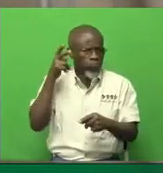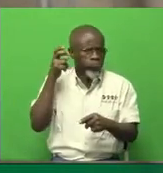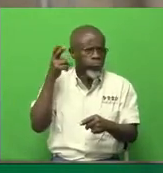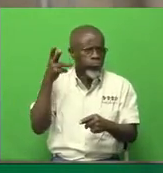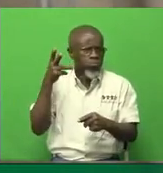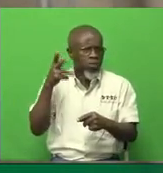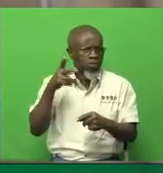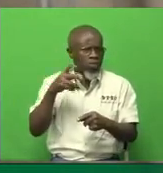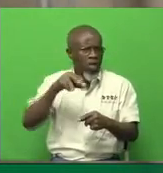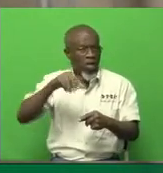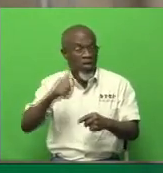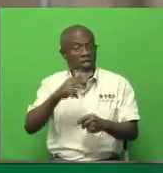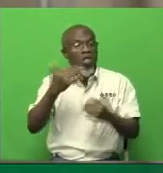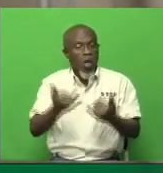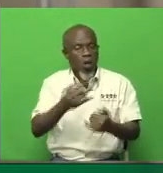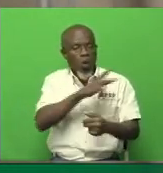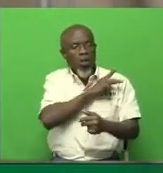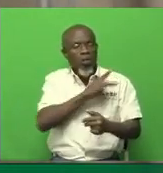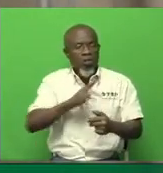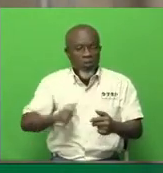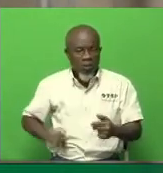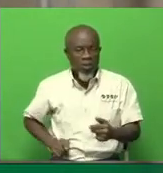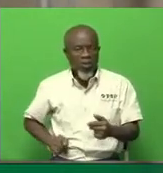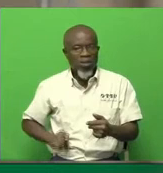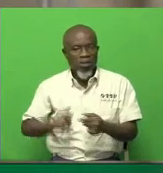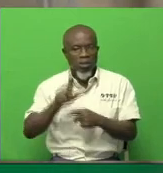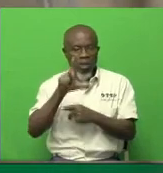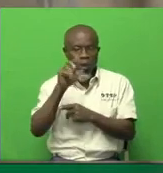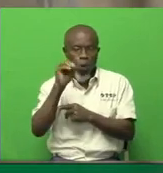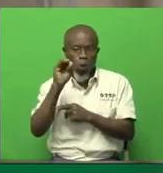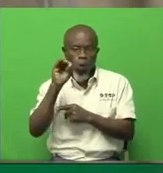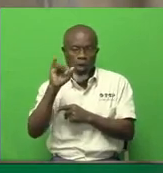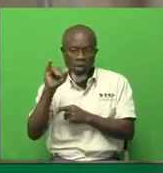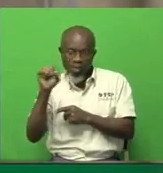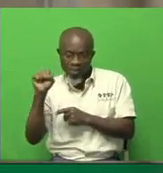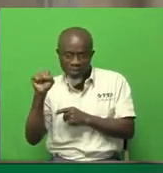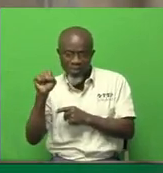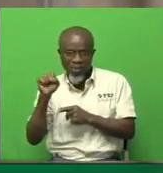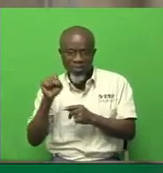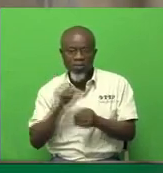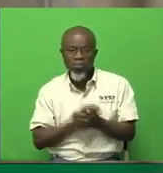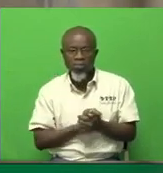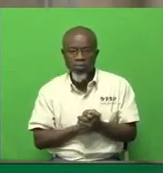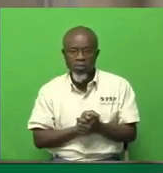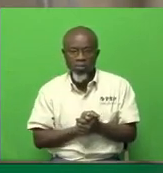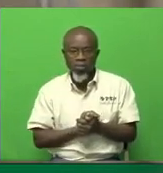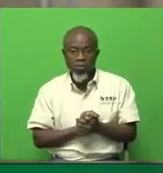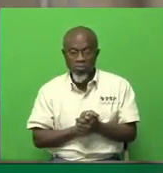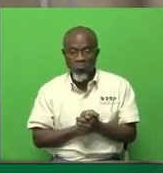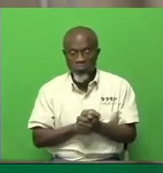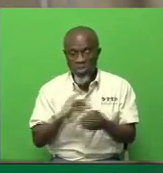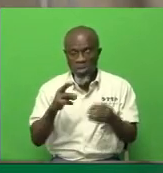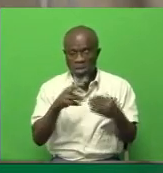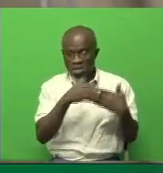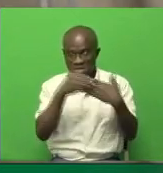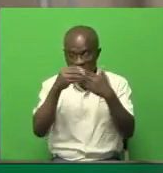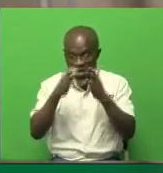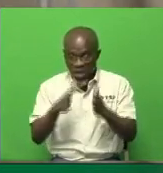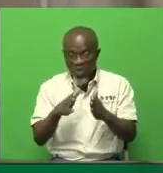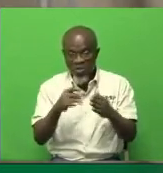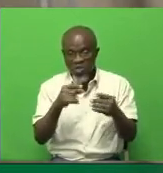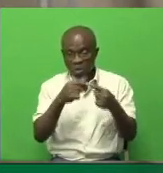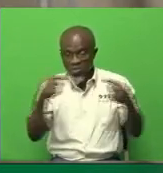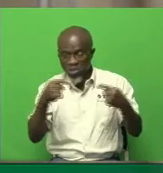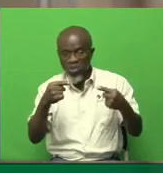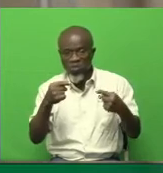West the member for siparia was right when she described government as being torn deaf and